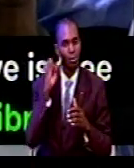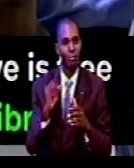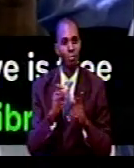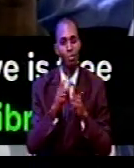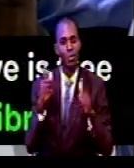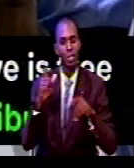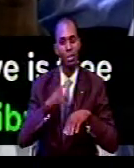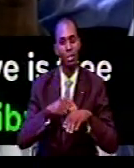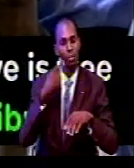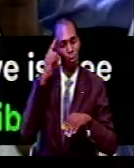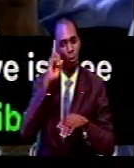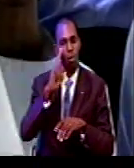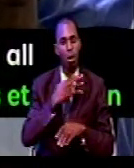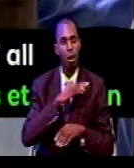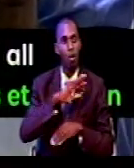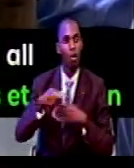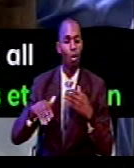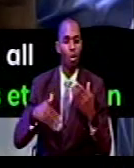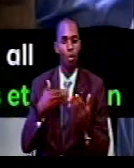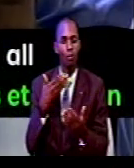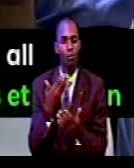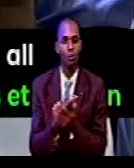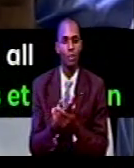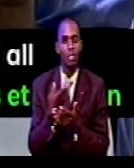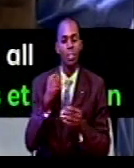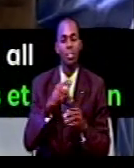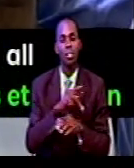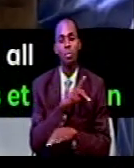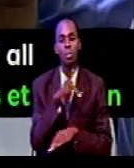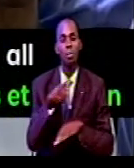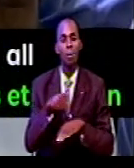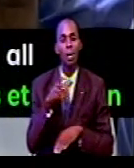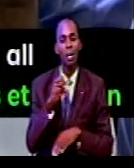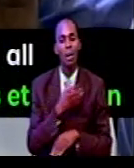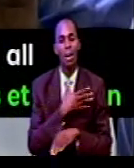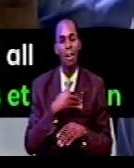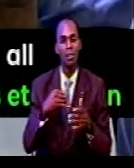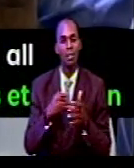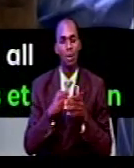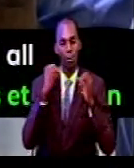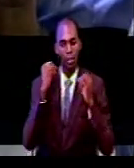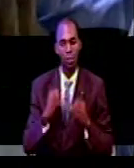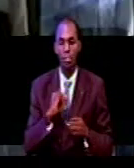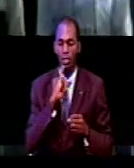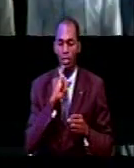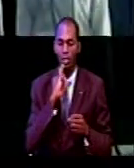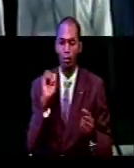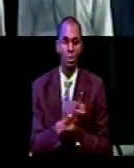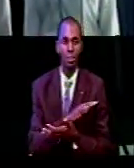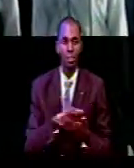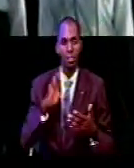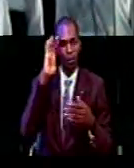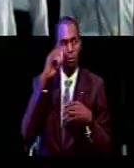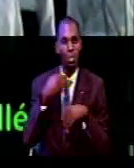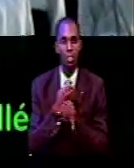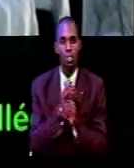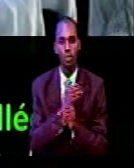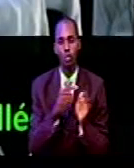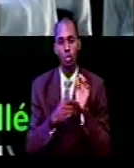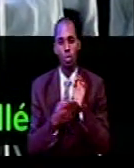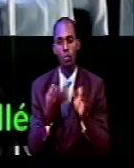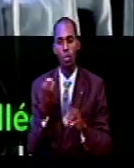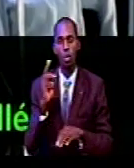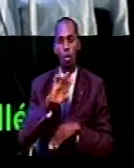the captive is free. It's emancipation time for one and all. The principalities and